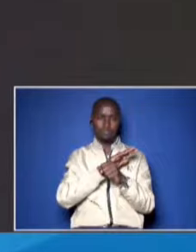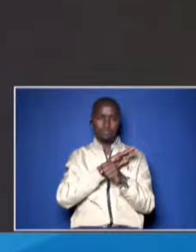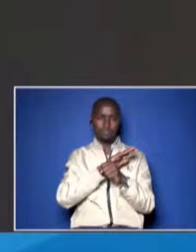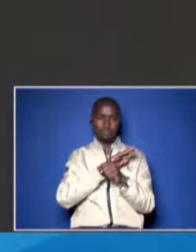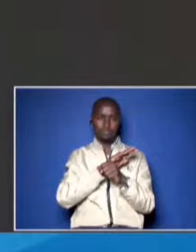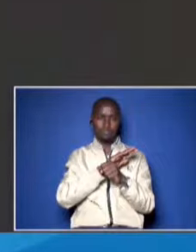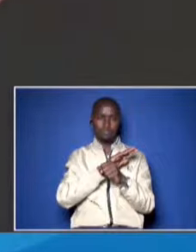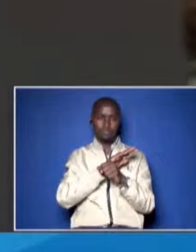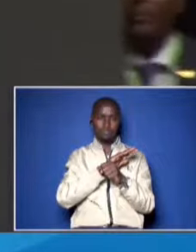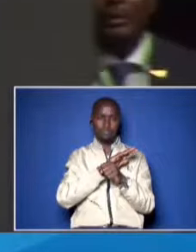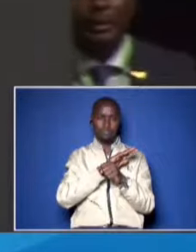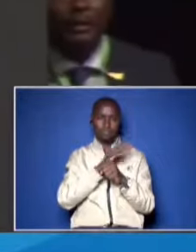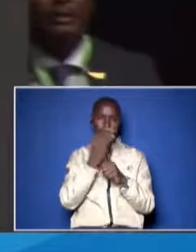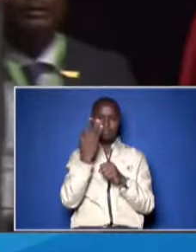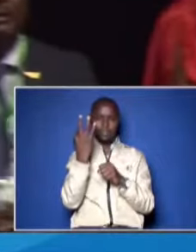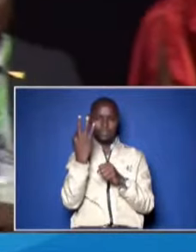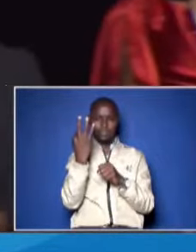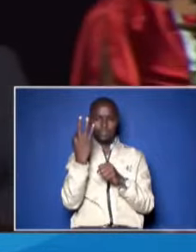already